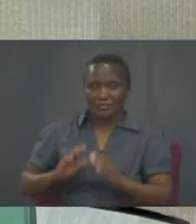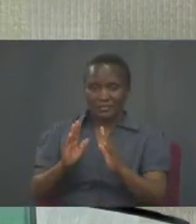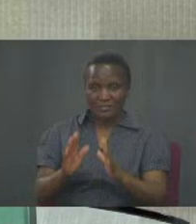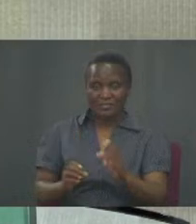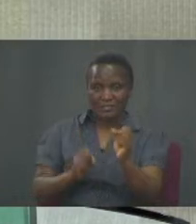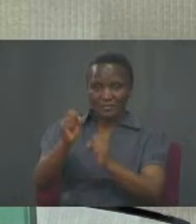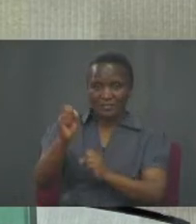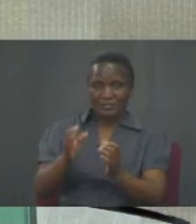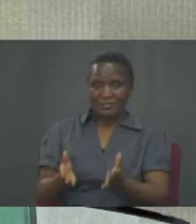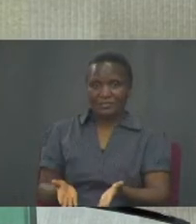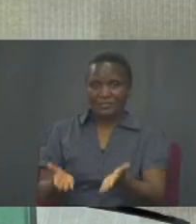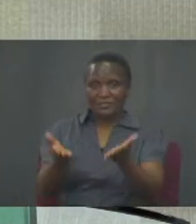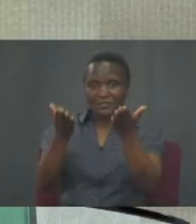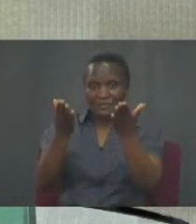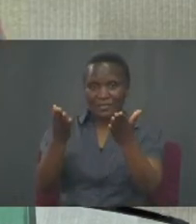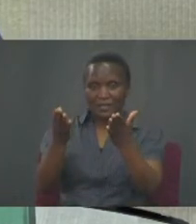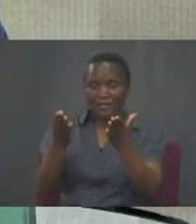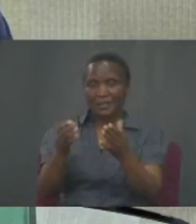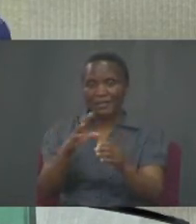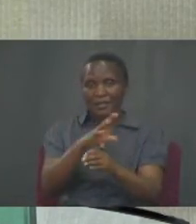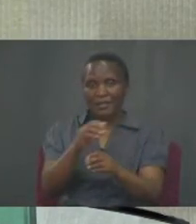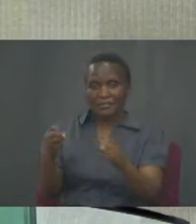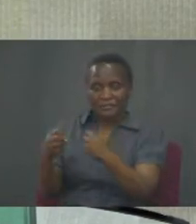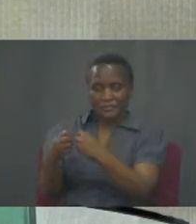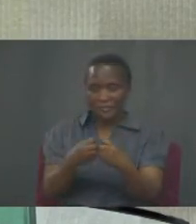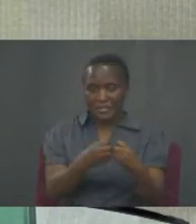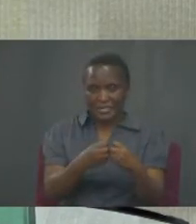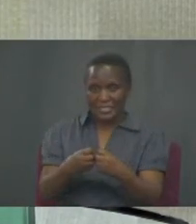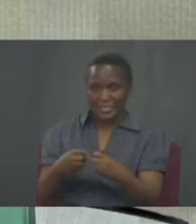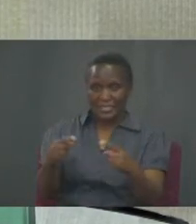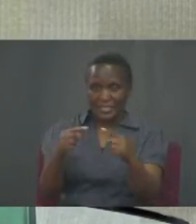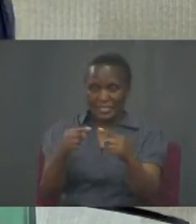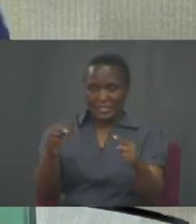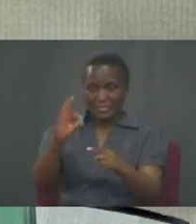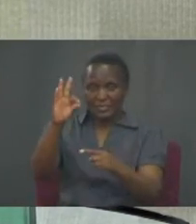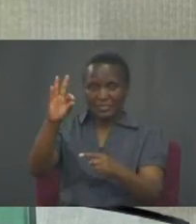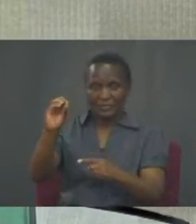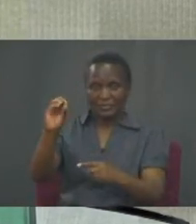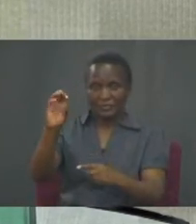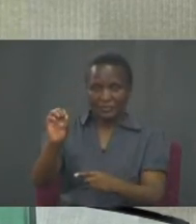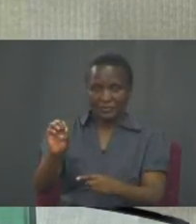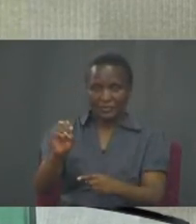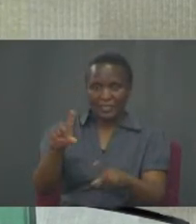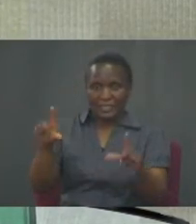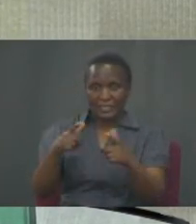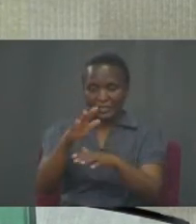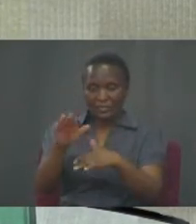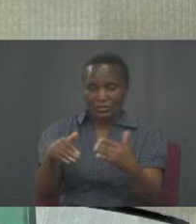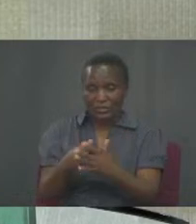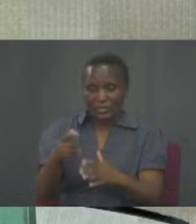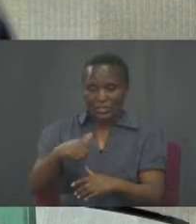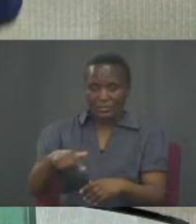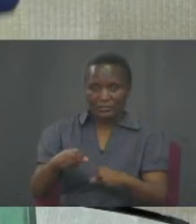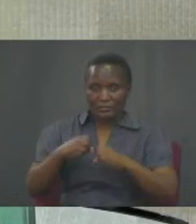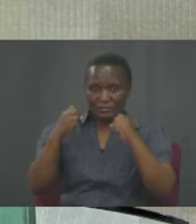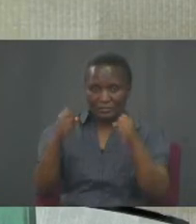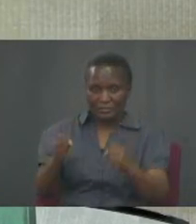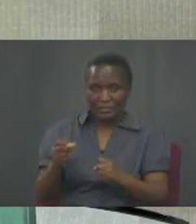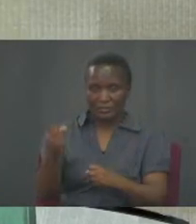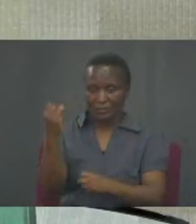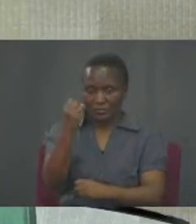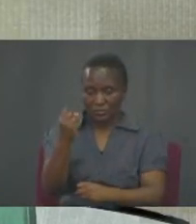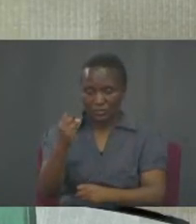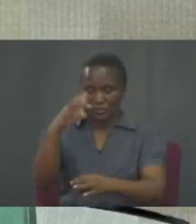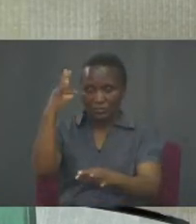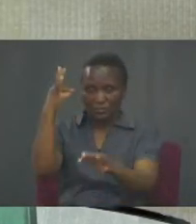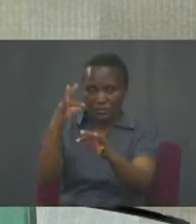shall veil the glowing skies. Against the foe in veils below, let all our strength be held. Faith is